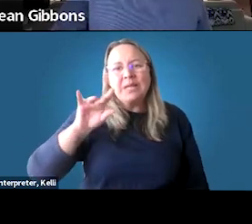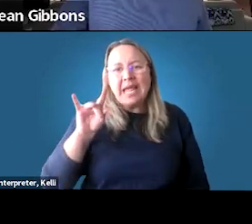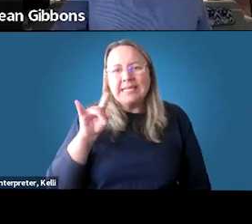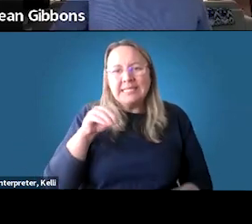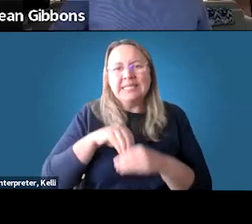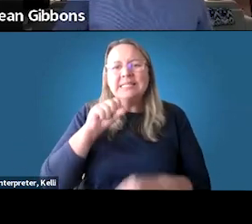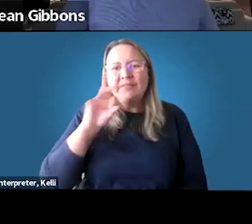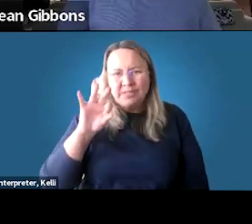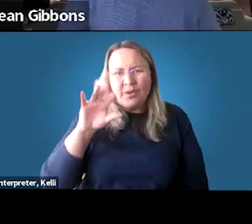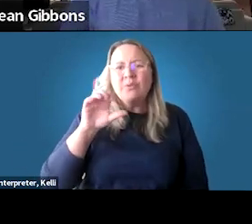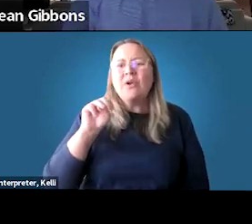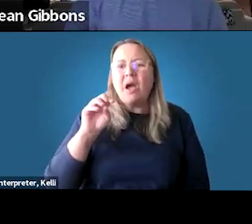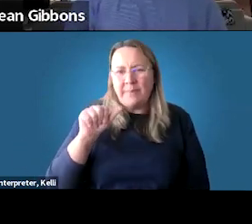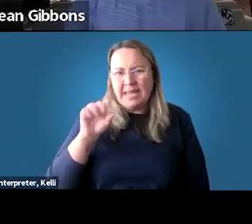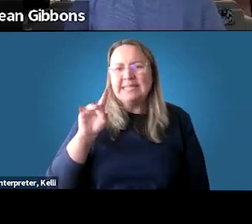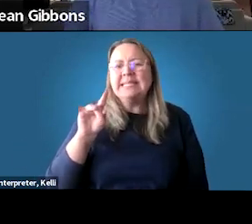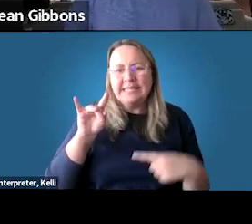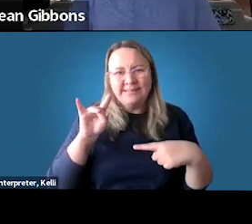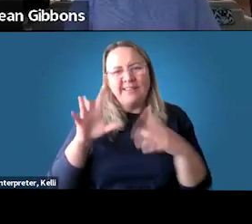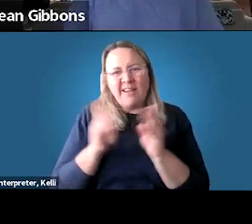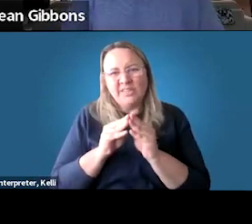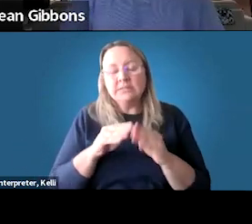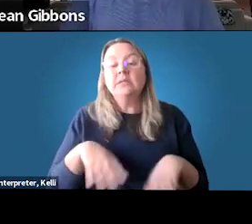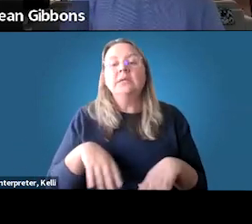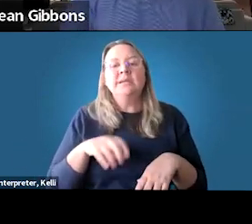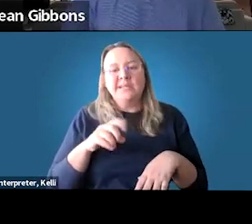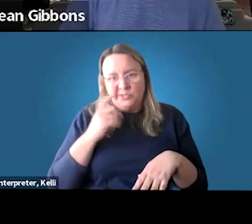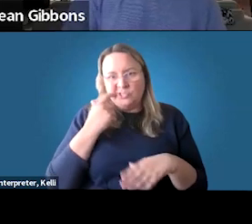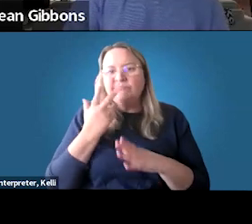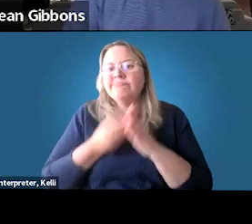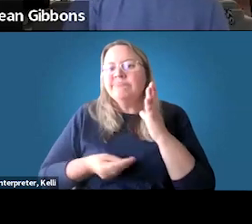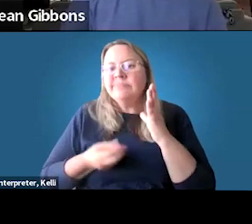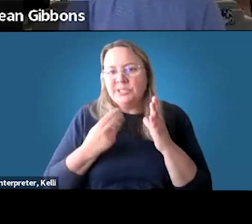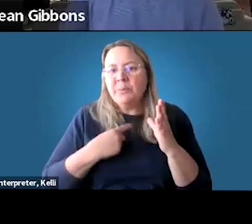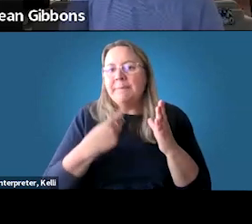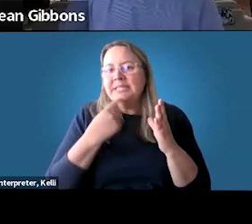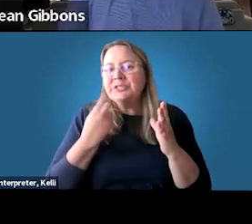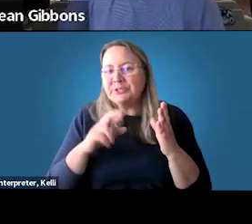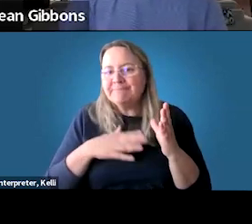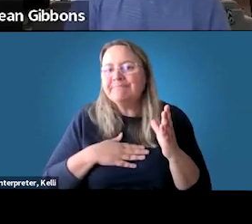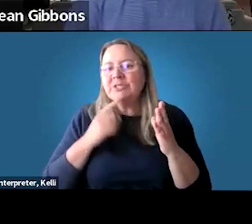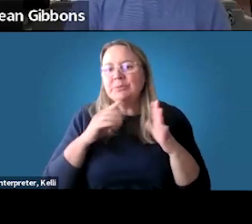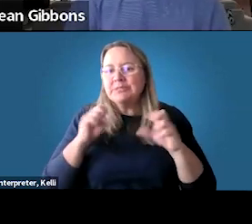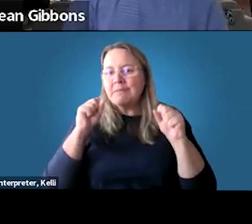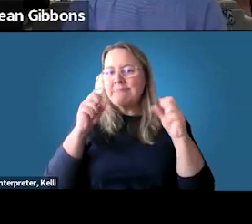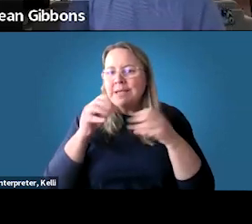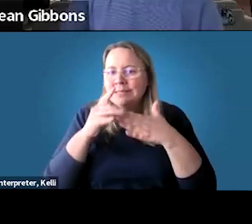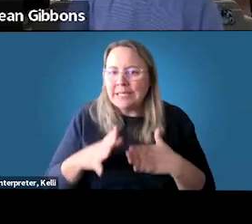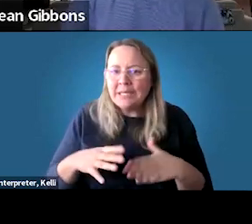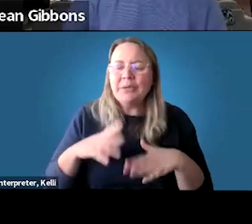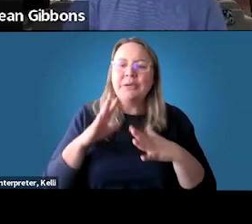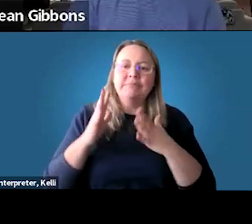San Francisco at the Curran Theater under some pretty extraordinary circumstances. She will be missed. She was both an amazing leader,